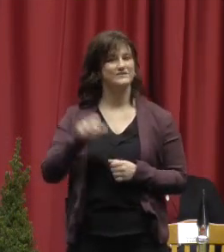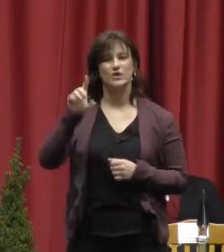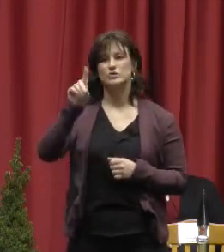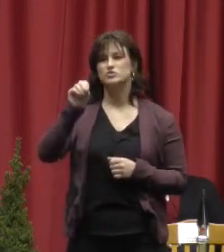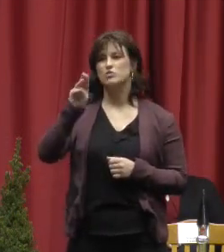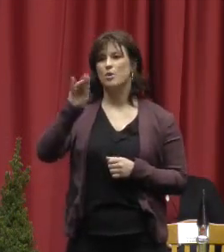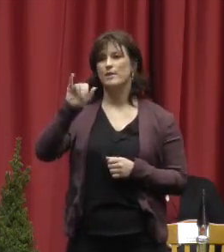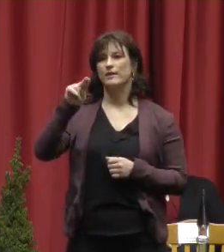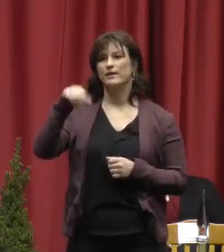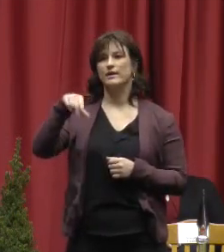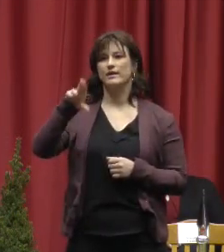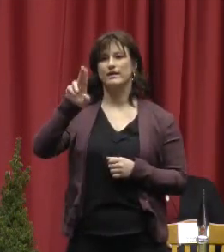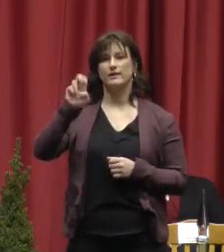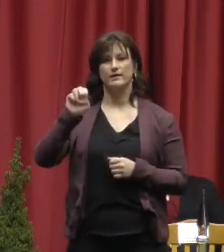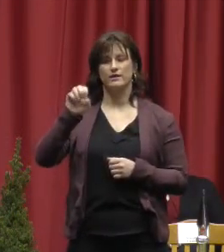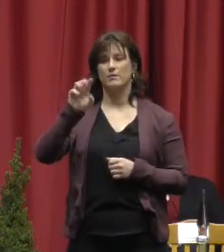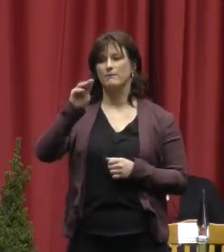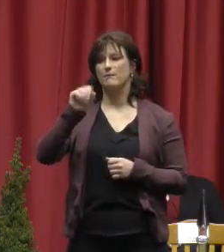Dominique Martinez.